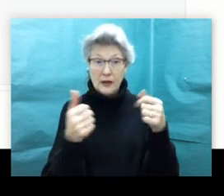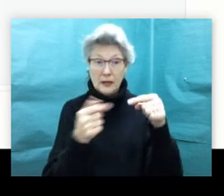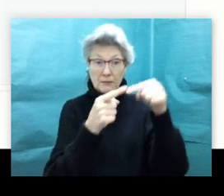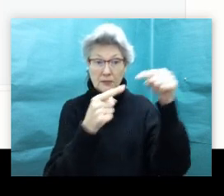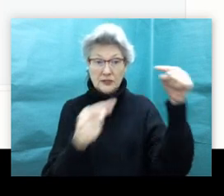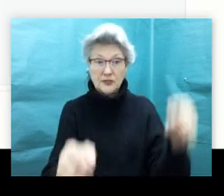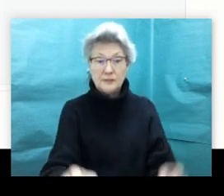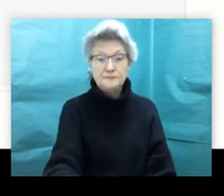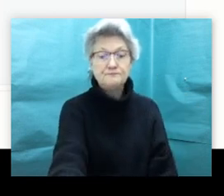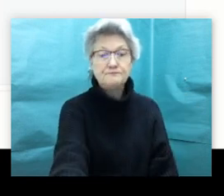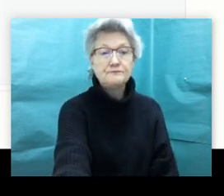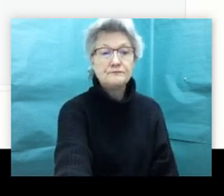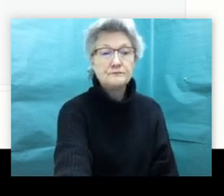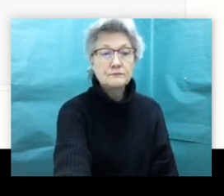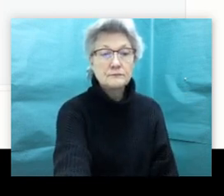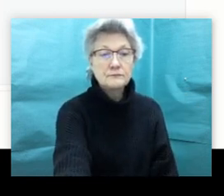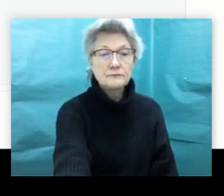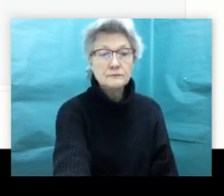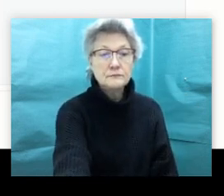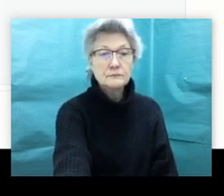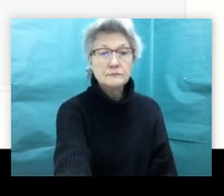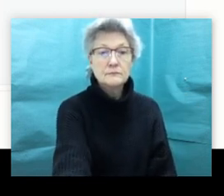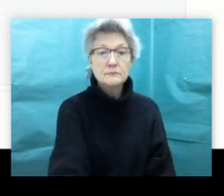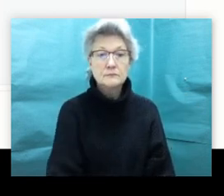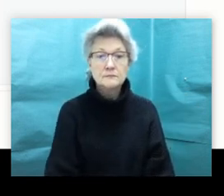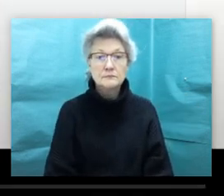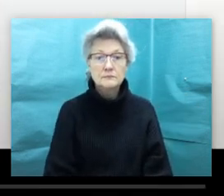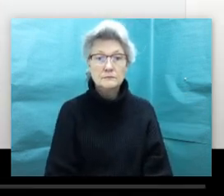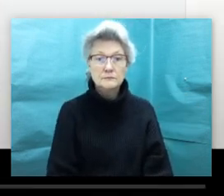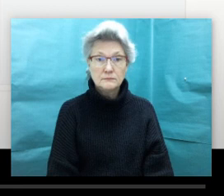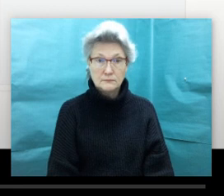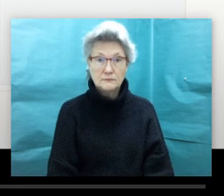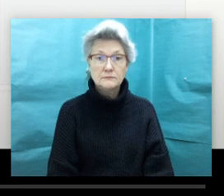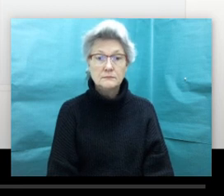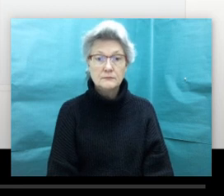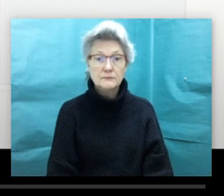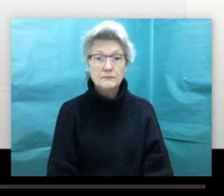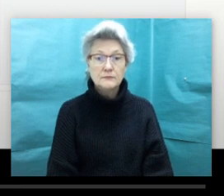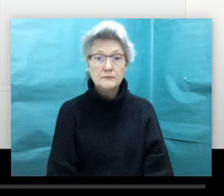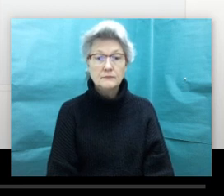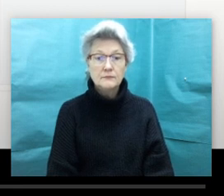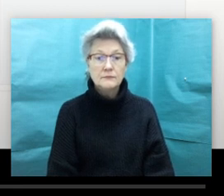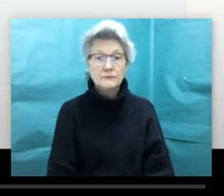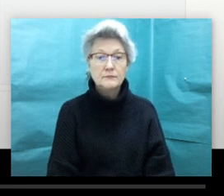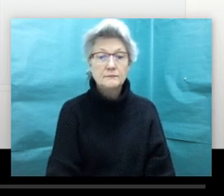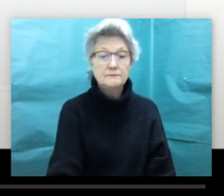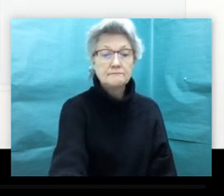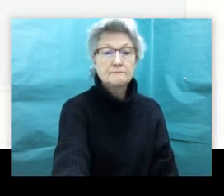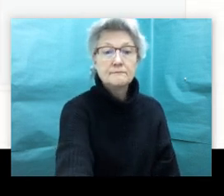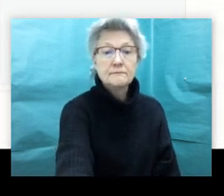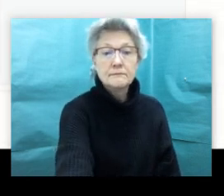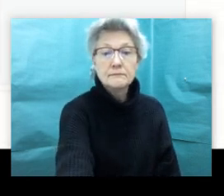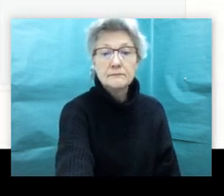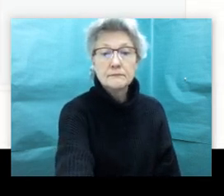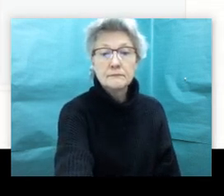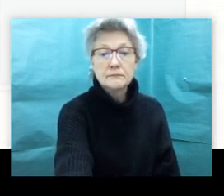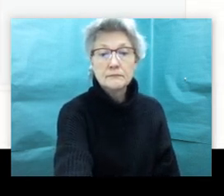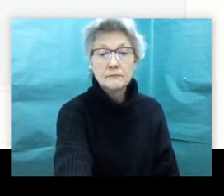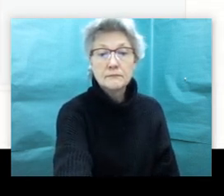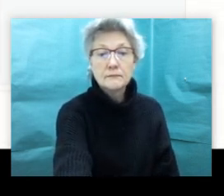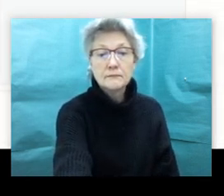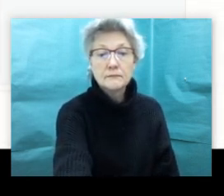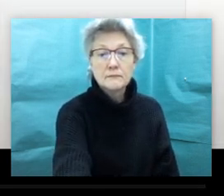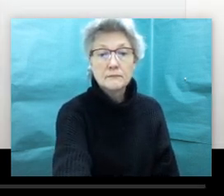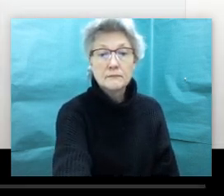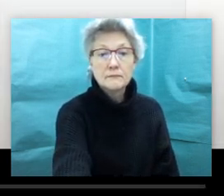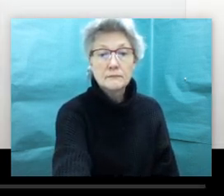Look at that. I could use that as a line of symmetry as well. So kind of following that, I'm going to make these blue just because